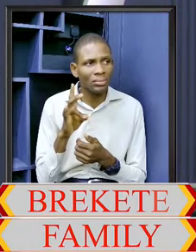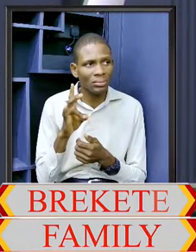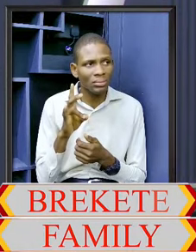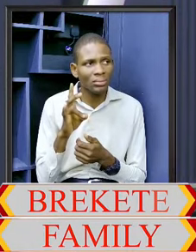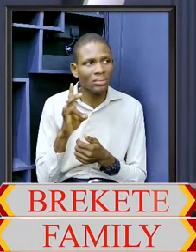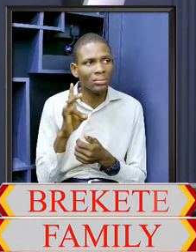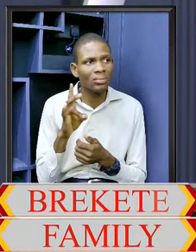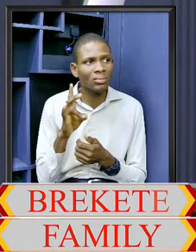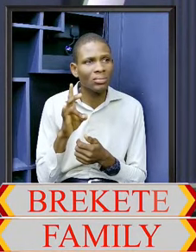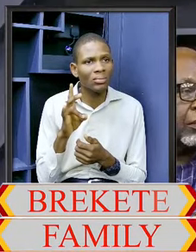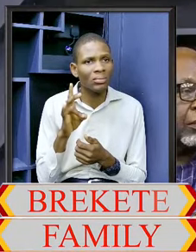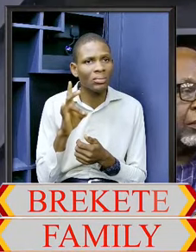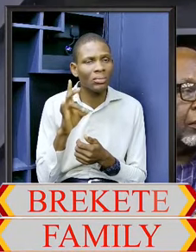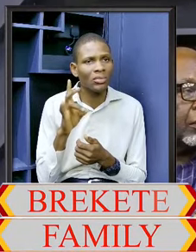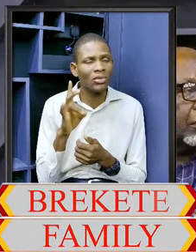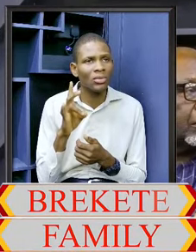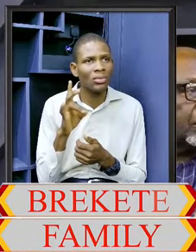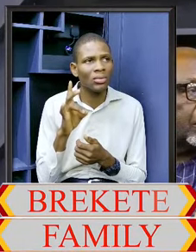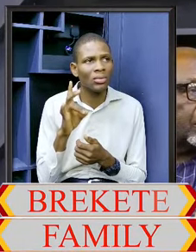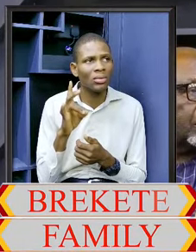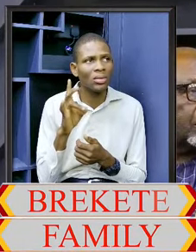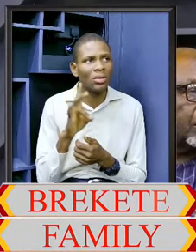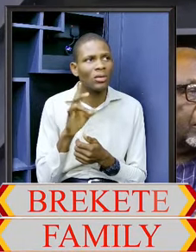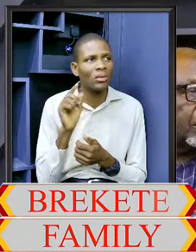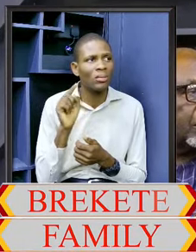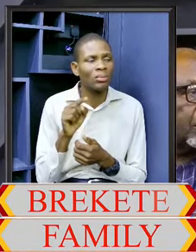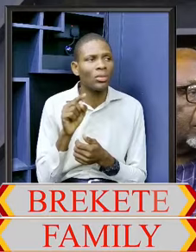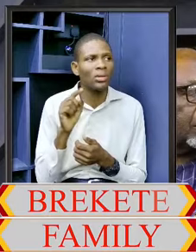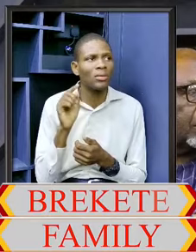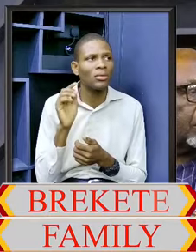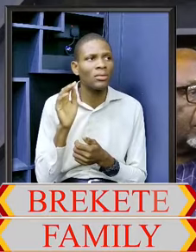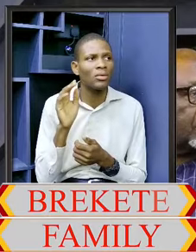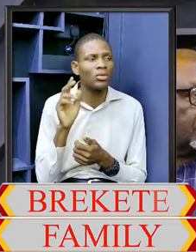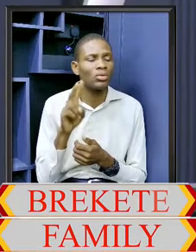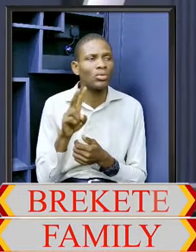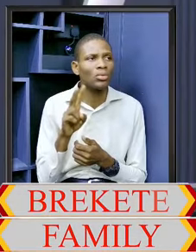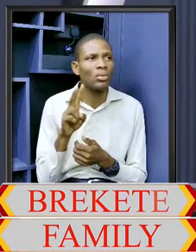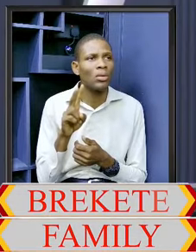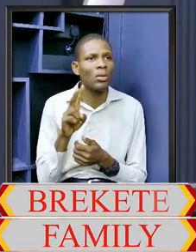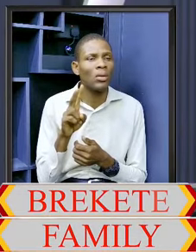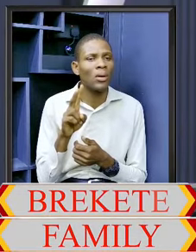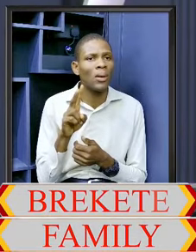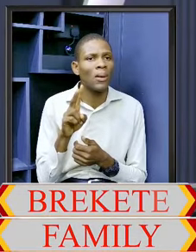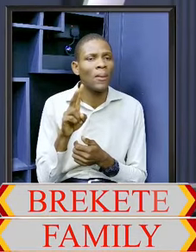5. Huh? 72. 7.2. 7.2 what?